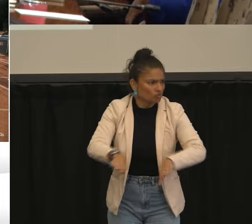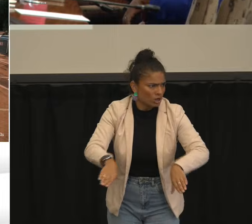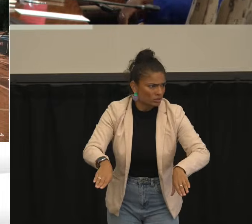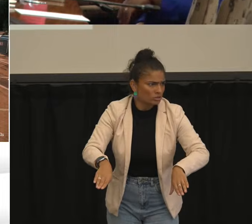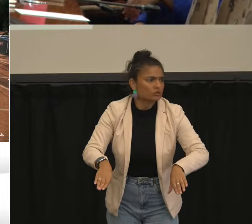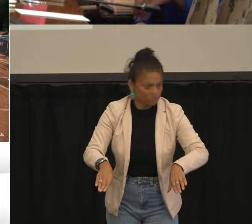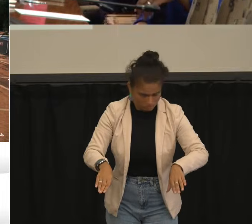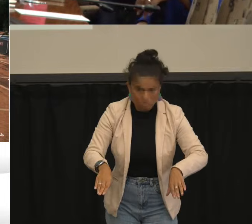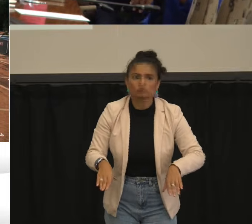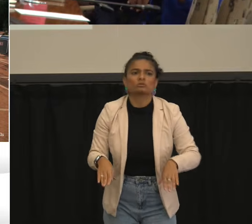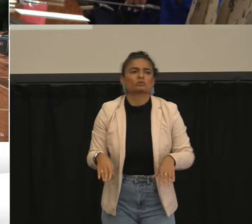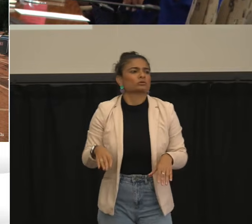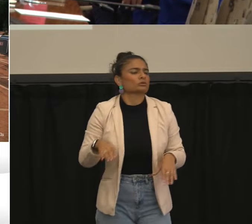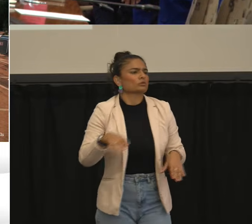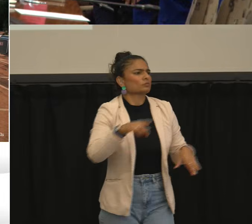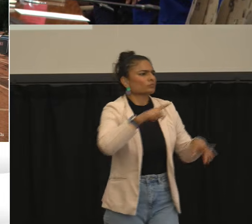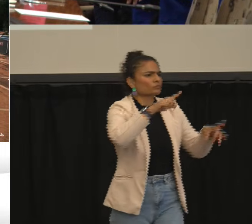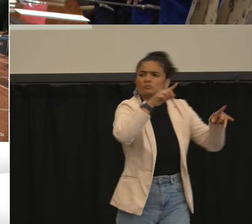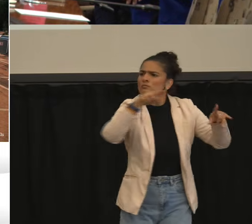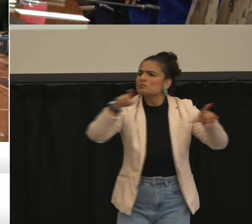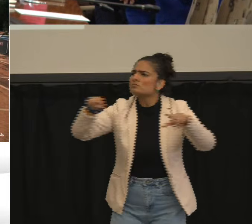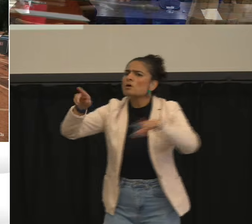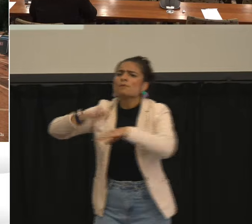children's books for the deaf.